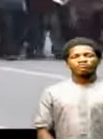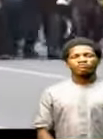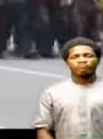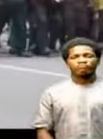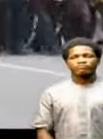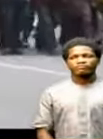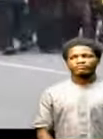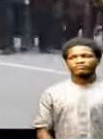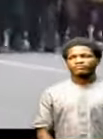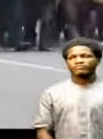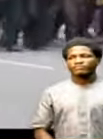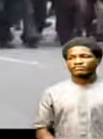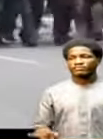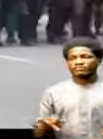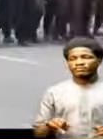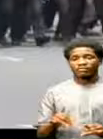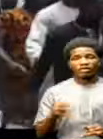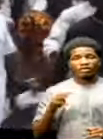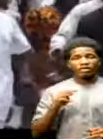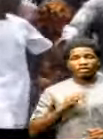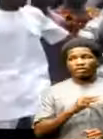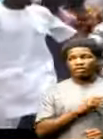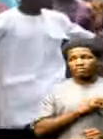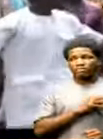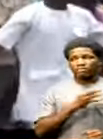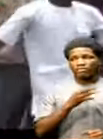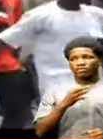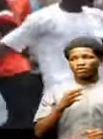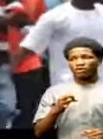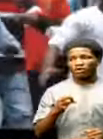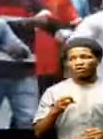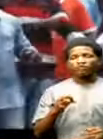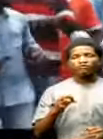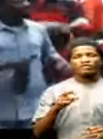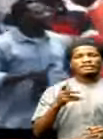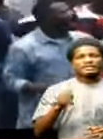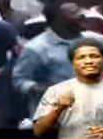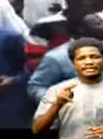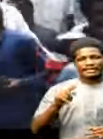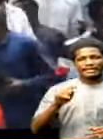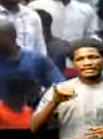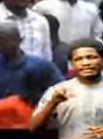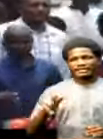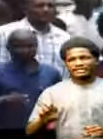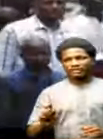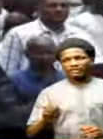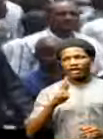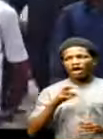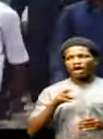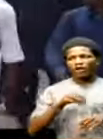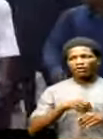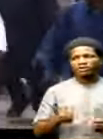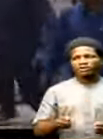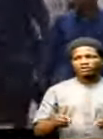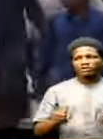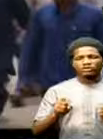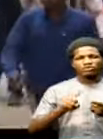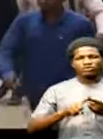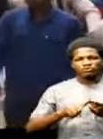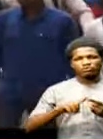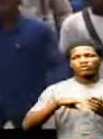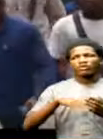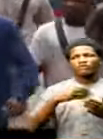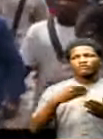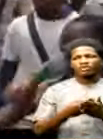Similarly, members of the Natives, a non-governmental social-cultural group, are again on the streets of Abuja to reaffirm